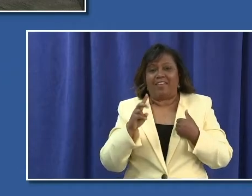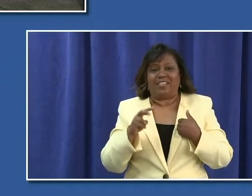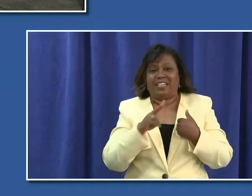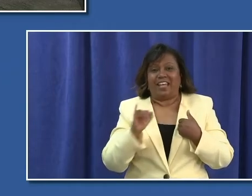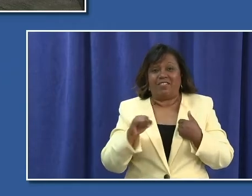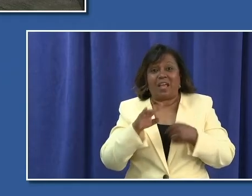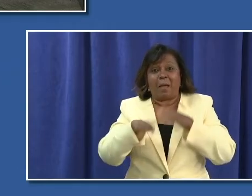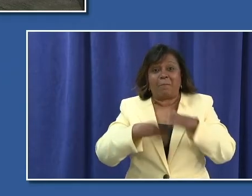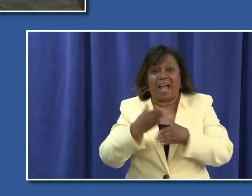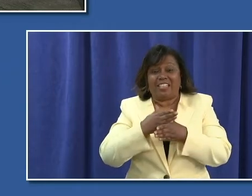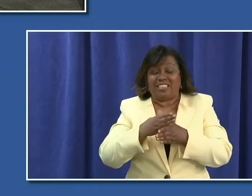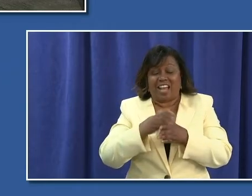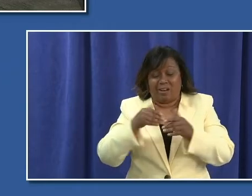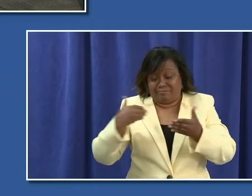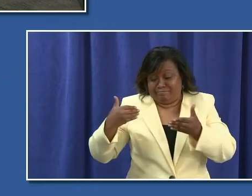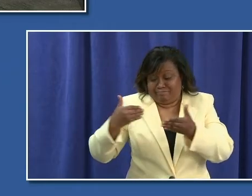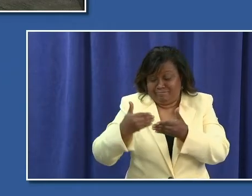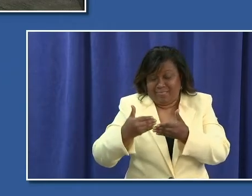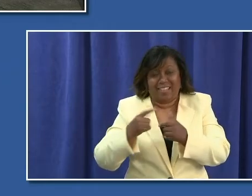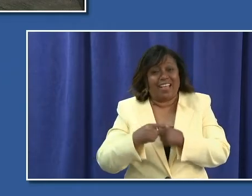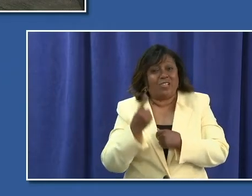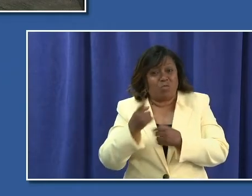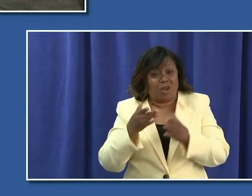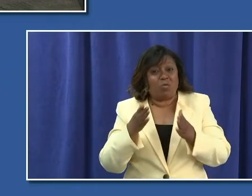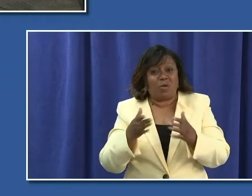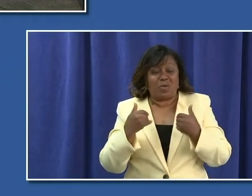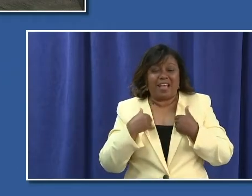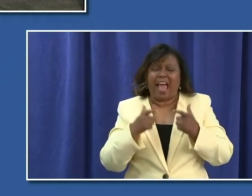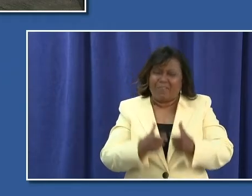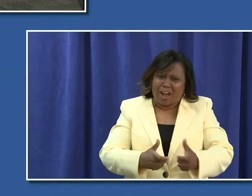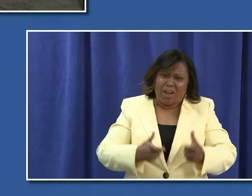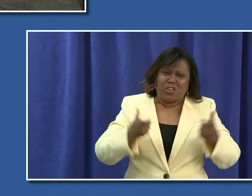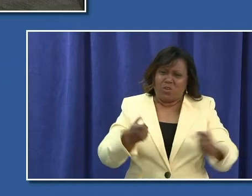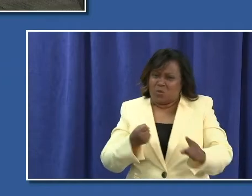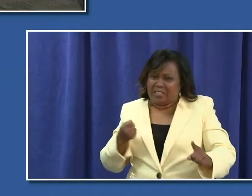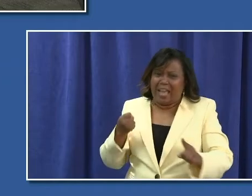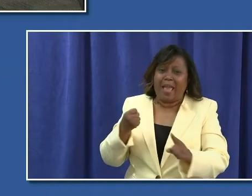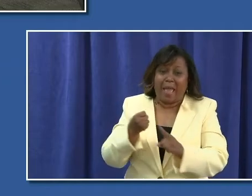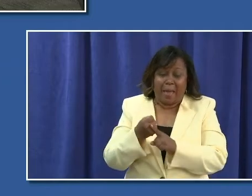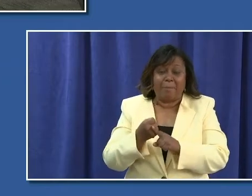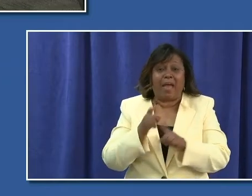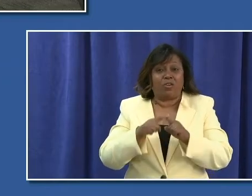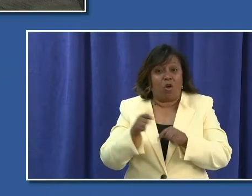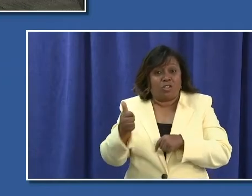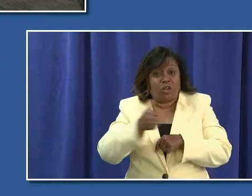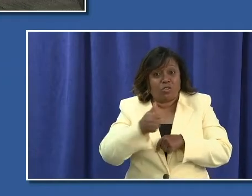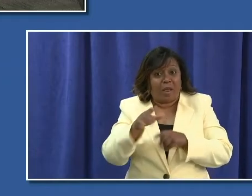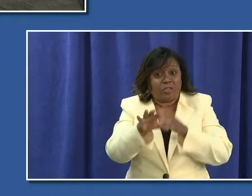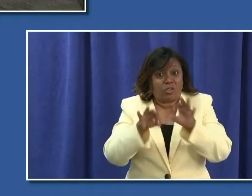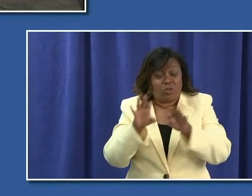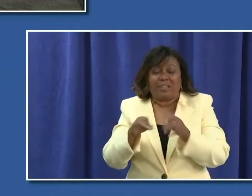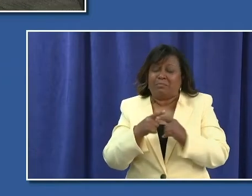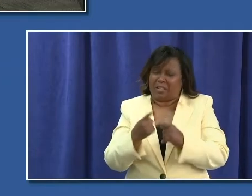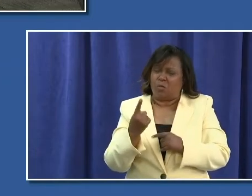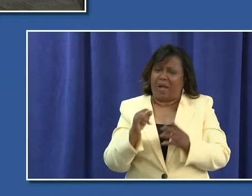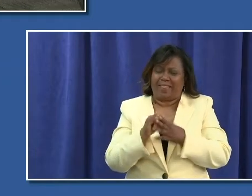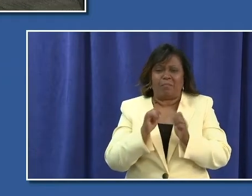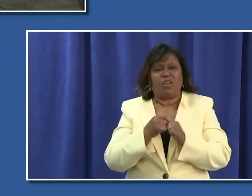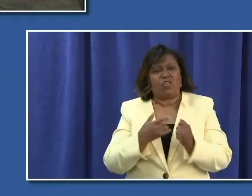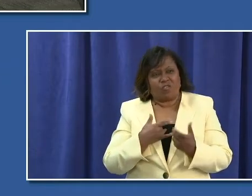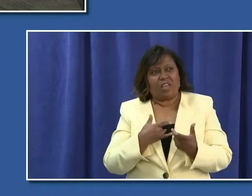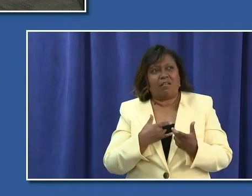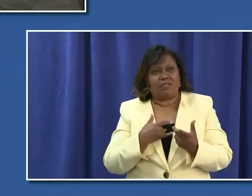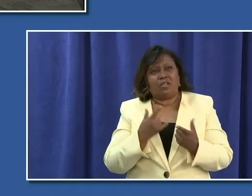share in their own backyard. That's one of the ways that we have a huge impact on your transit choices, especially ones that make you